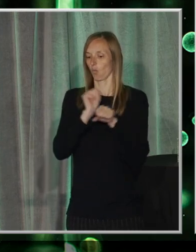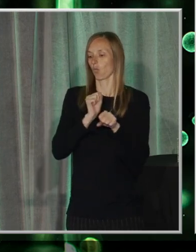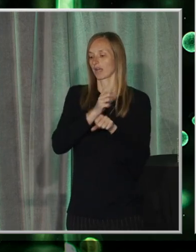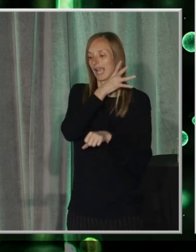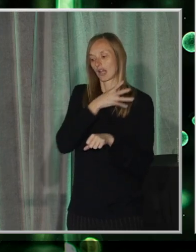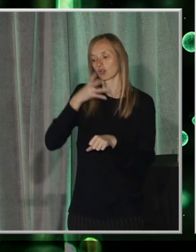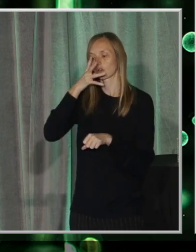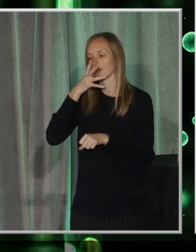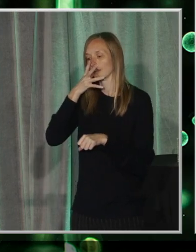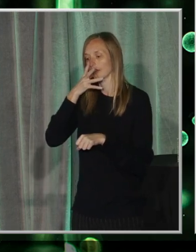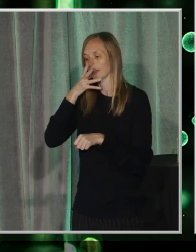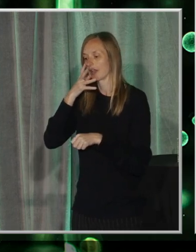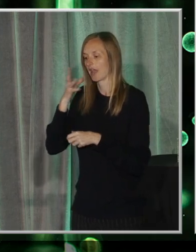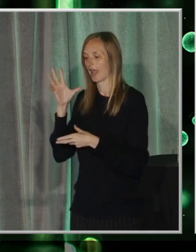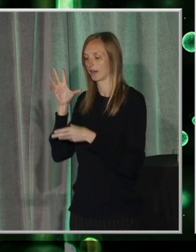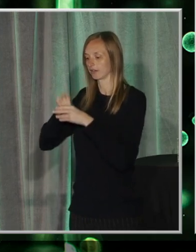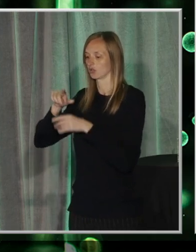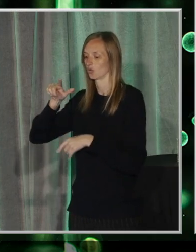to